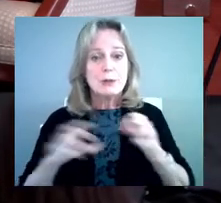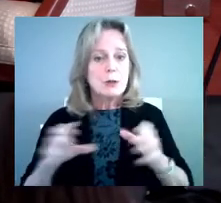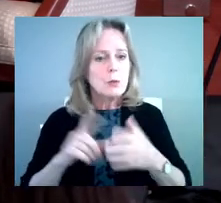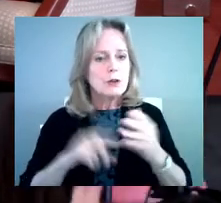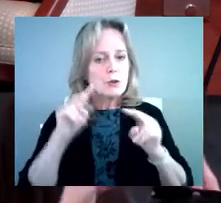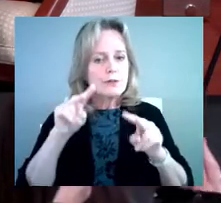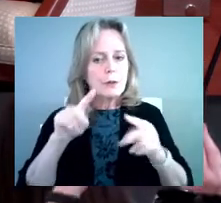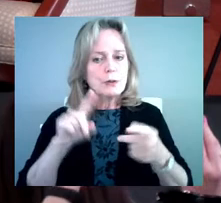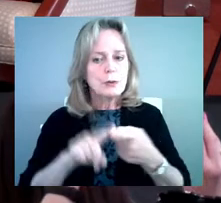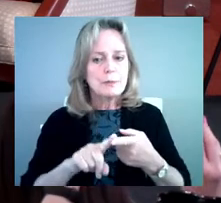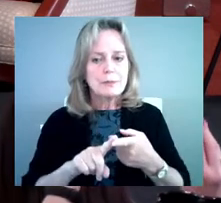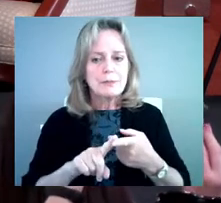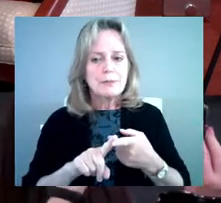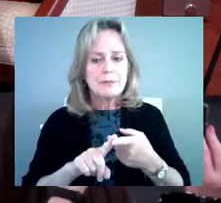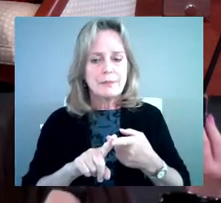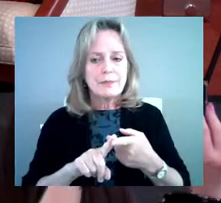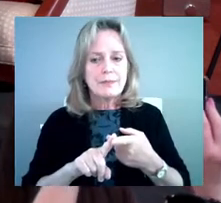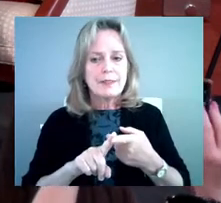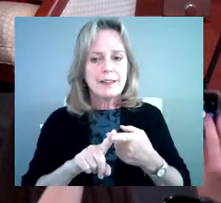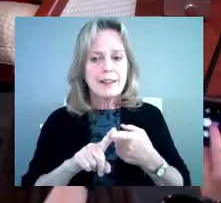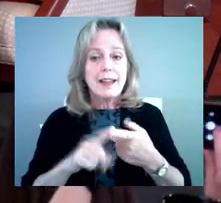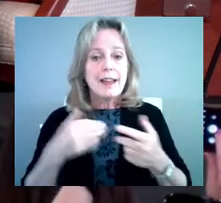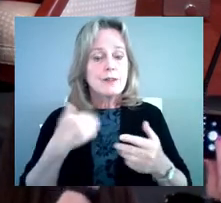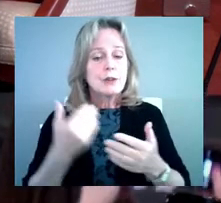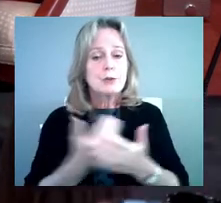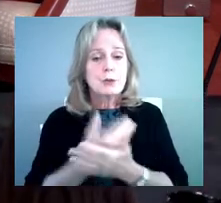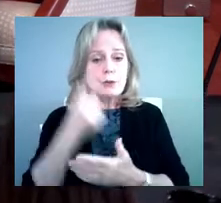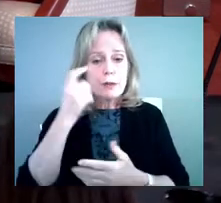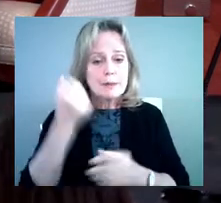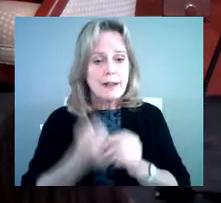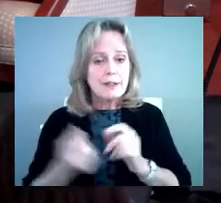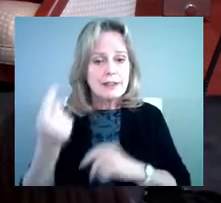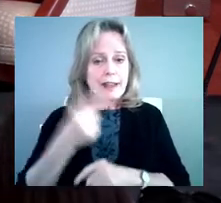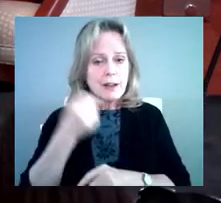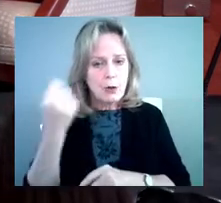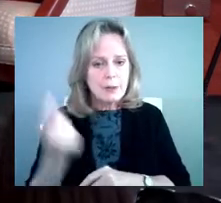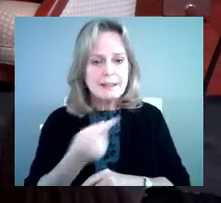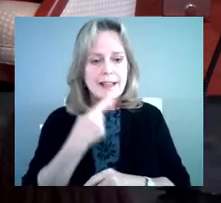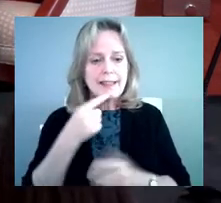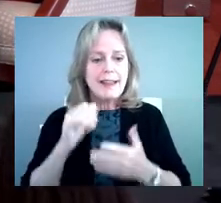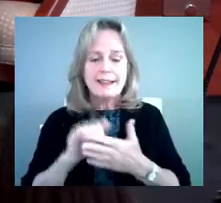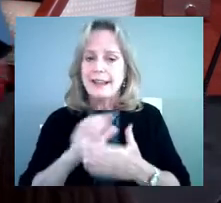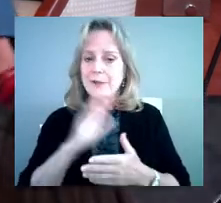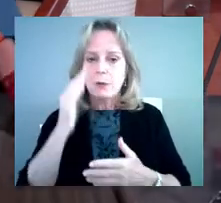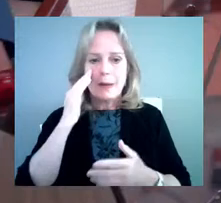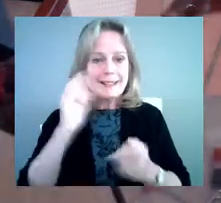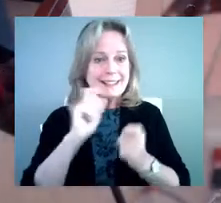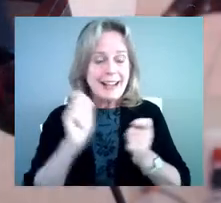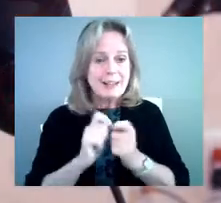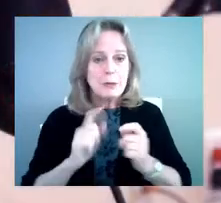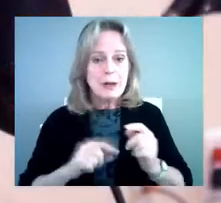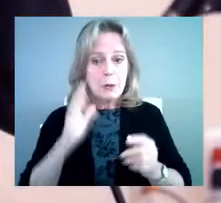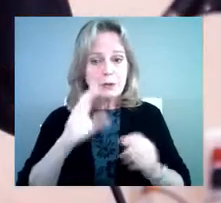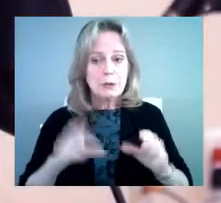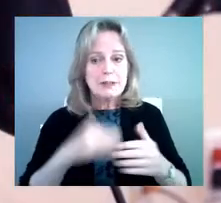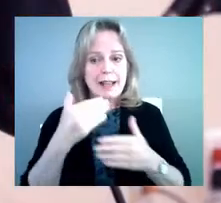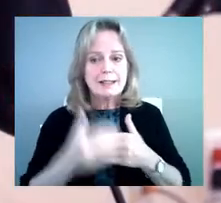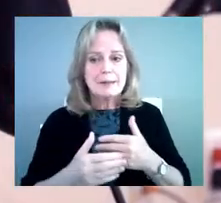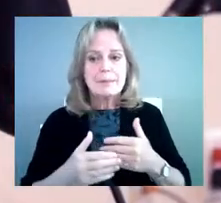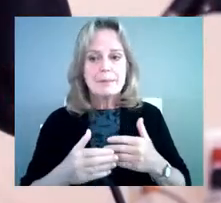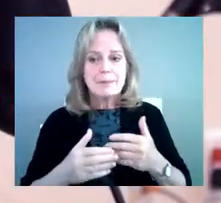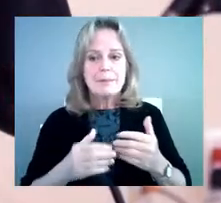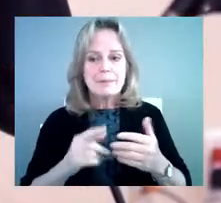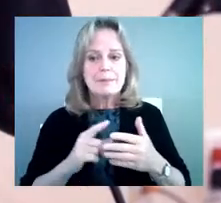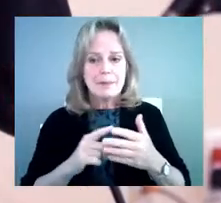forward to. Well, I've got new dreams every day, as I always say, and I never know exactly what I'm going to do next, but I do know that